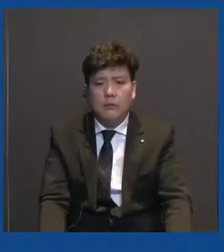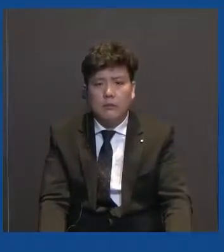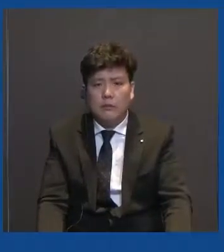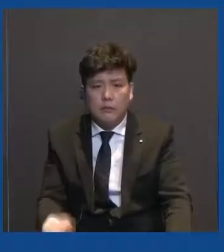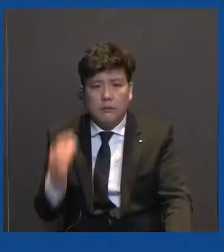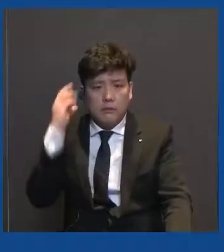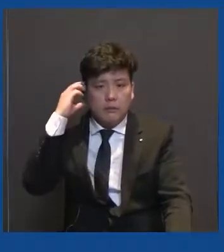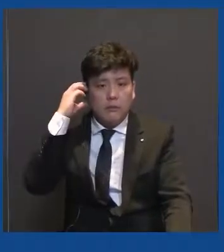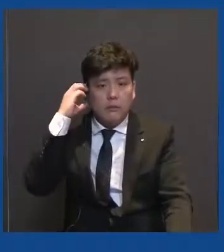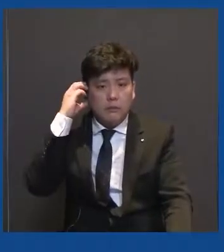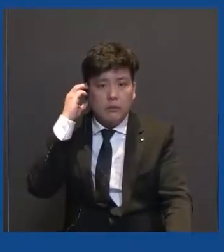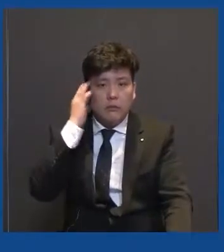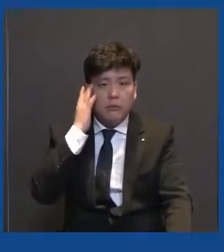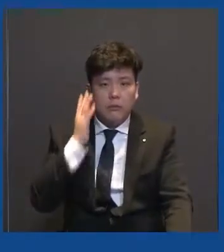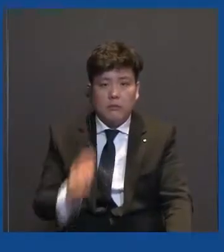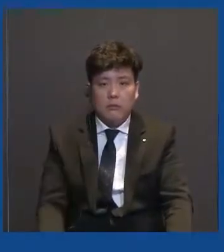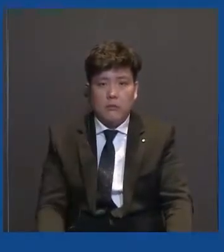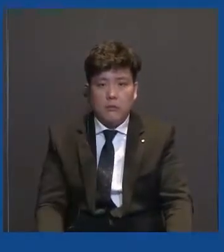and another